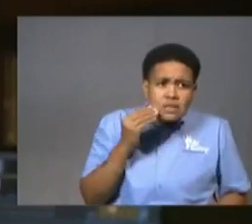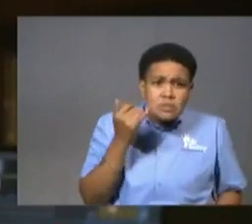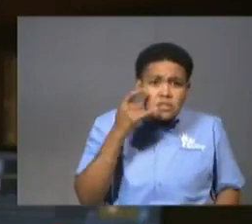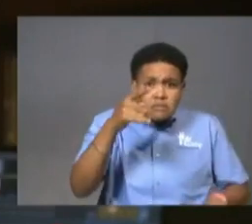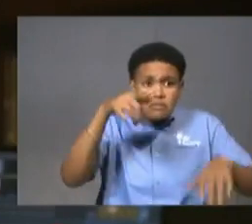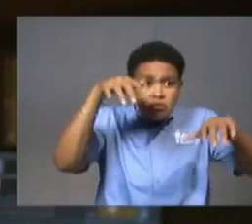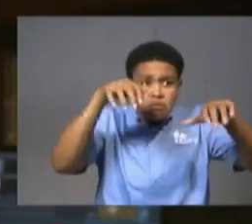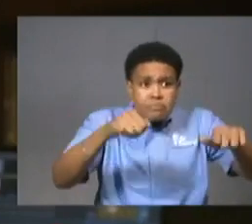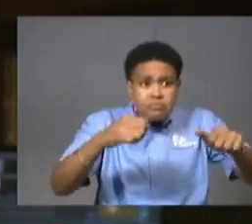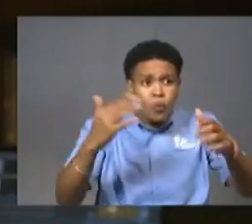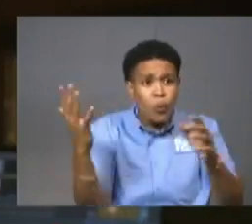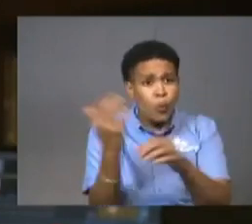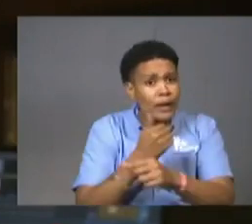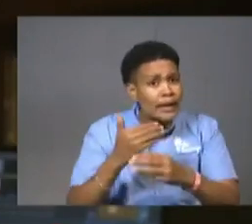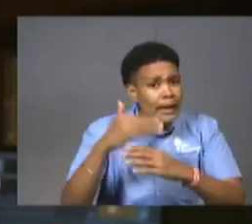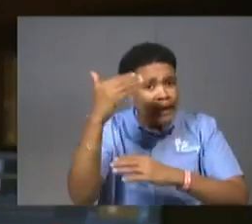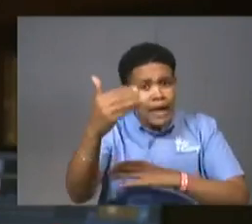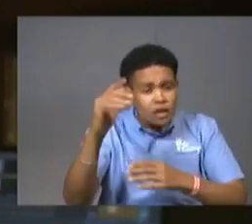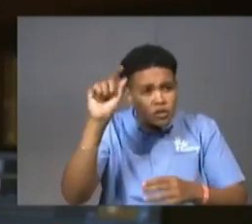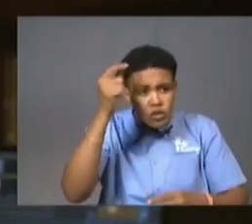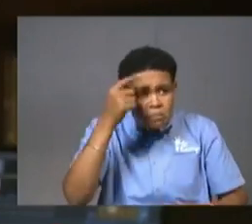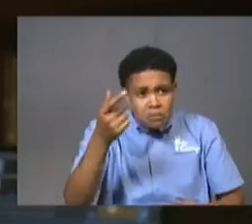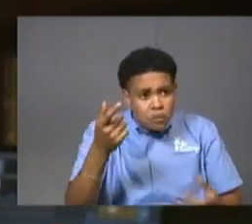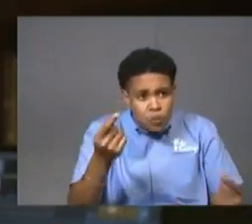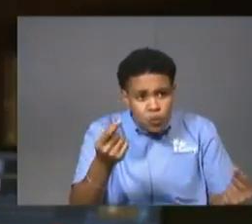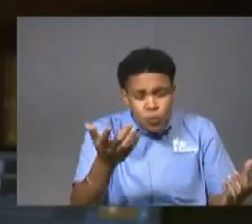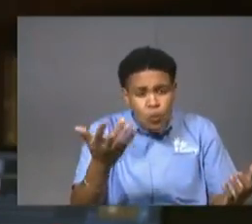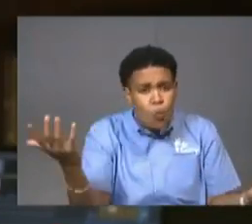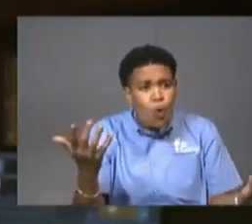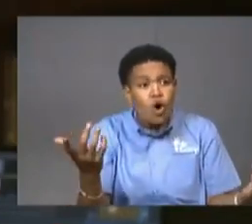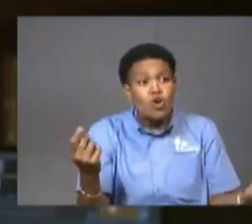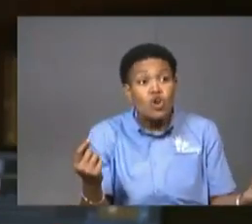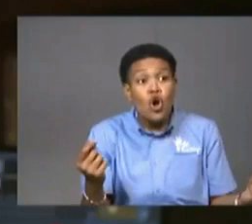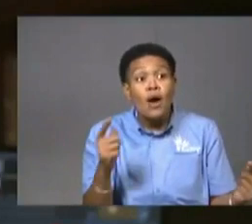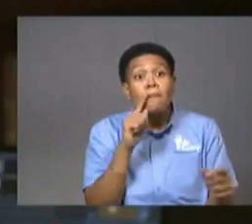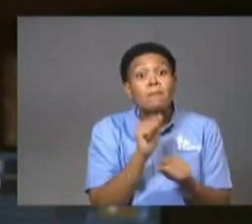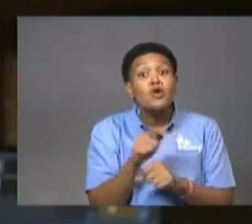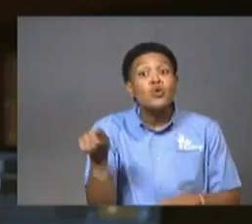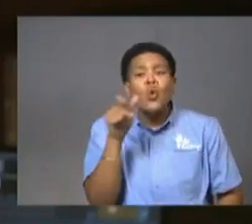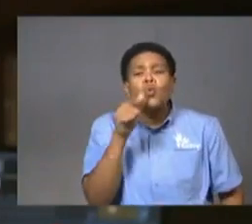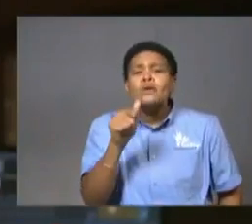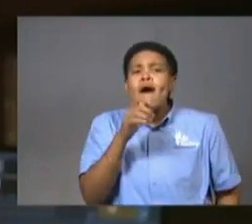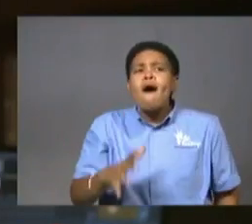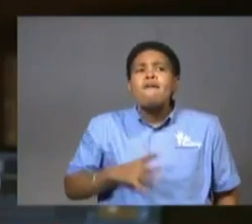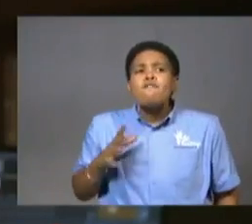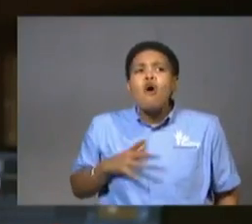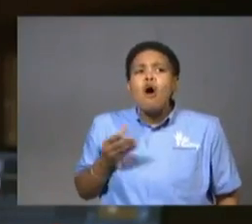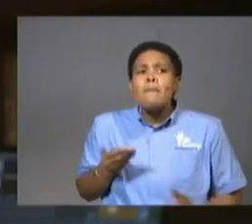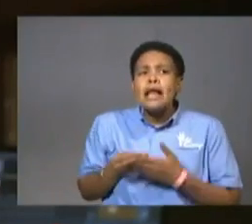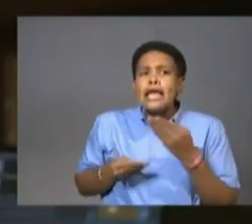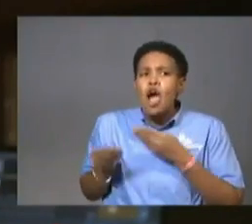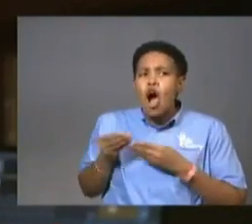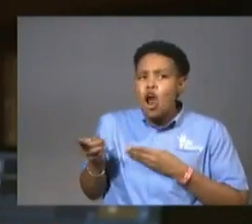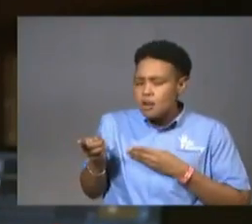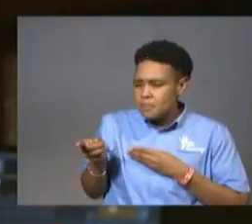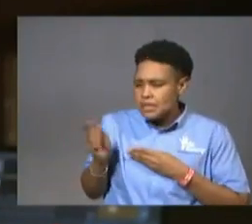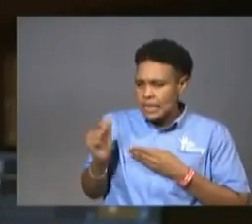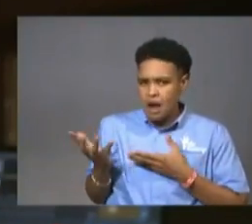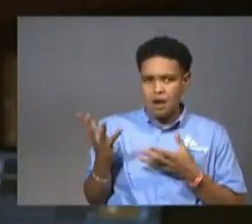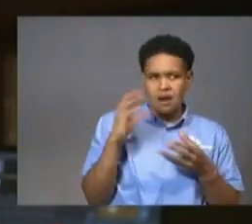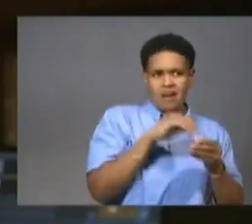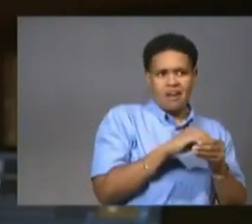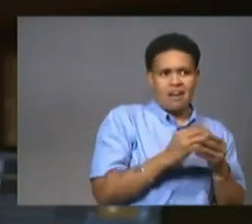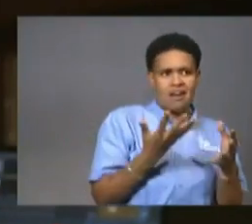government, what will be done immediately to ensure that those in the informal economy can become a part of the formal economy so they